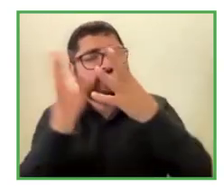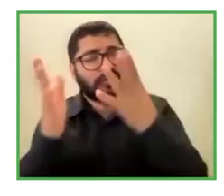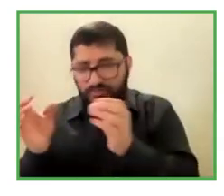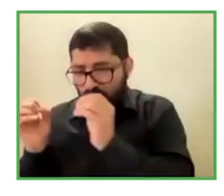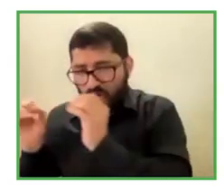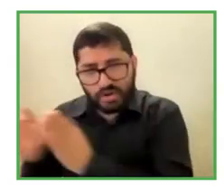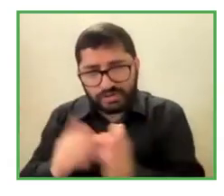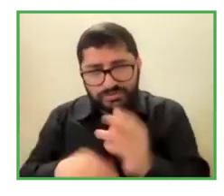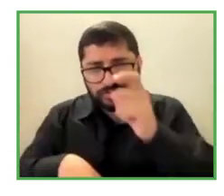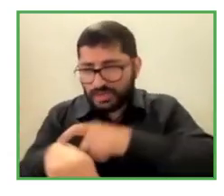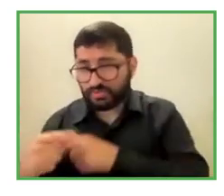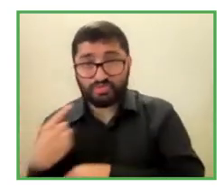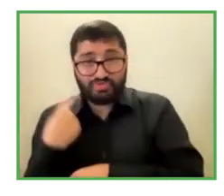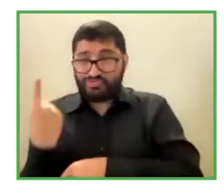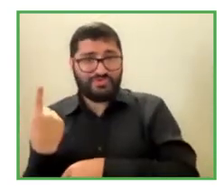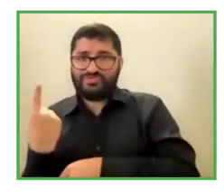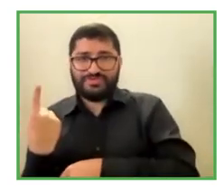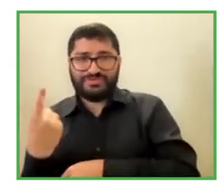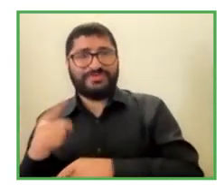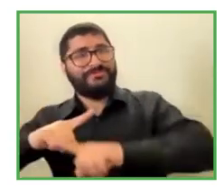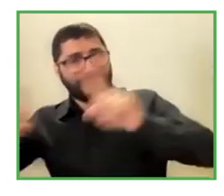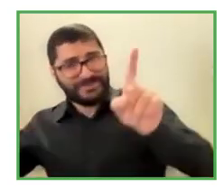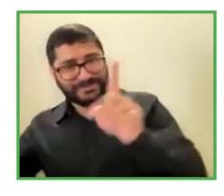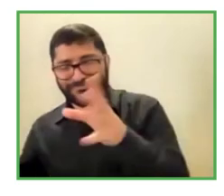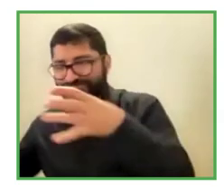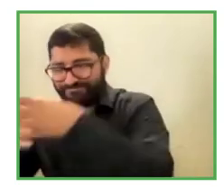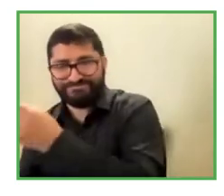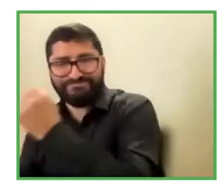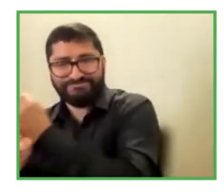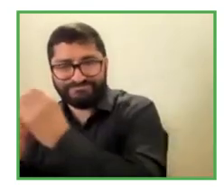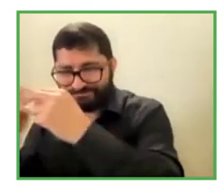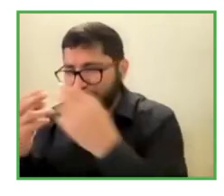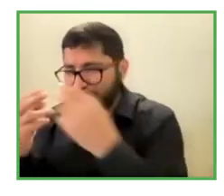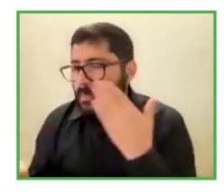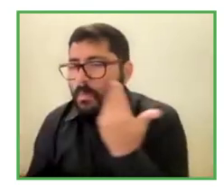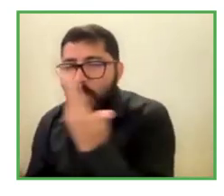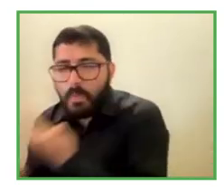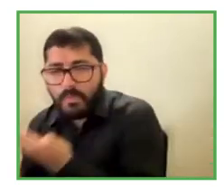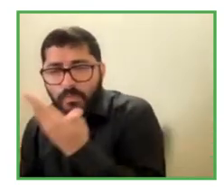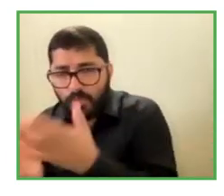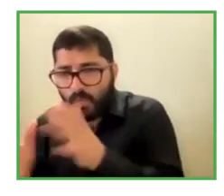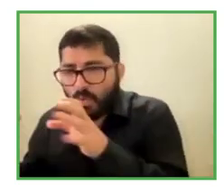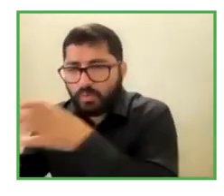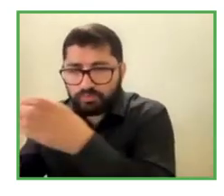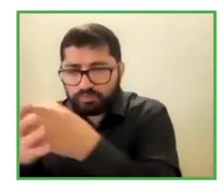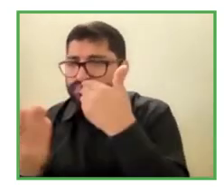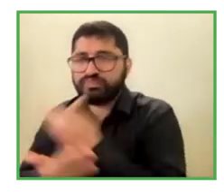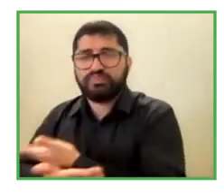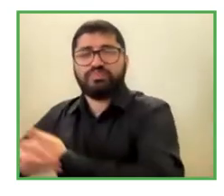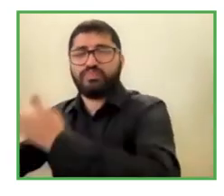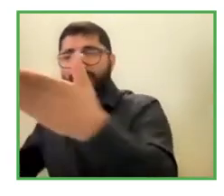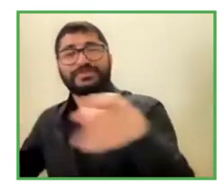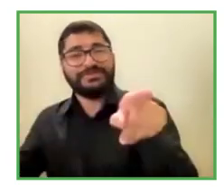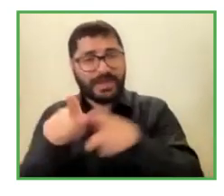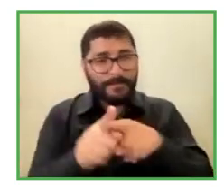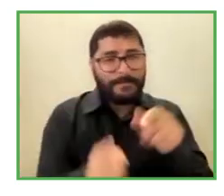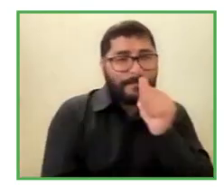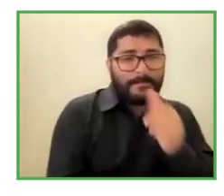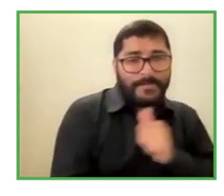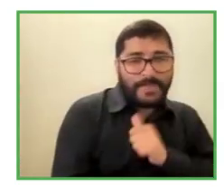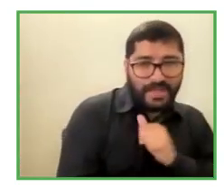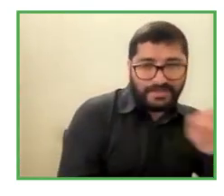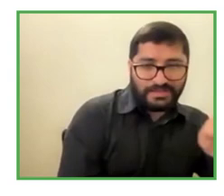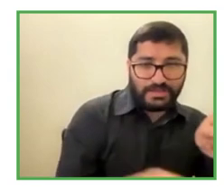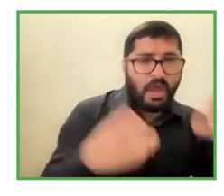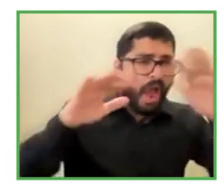in with a public organization than with a private one. The timelines are different, bureaucracy is different, and the way of making decisions